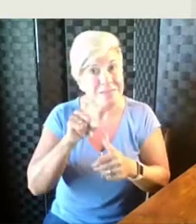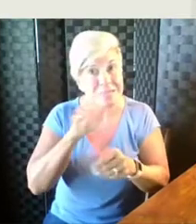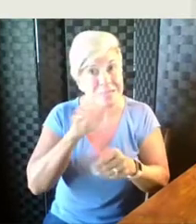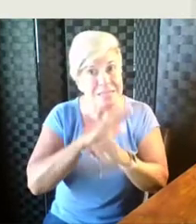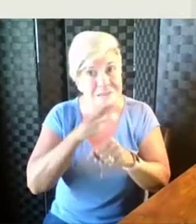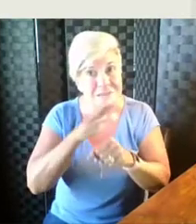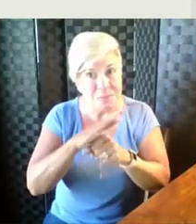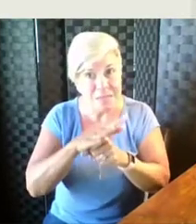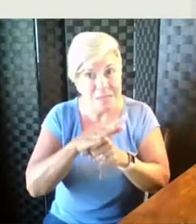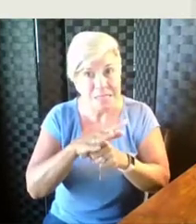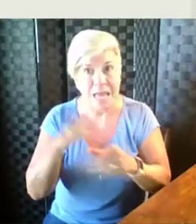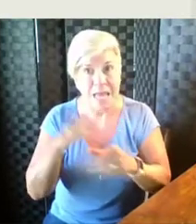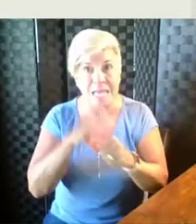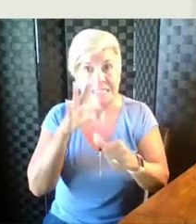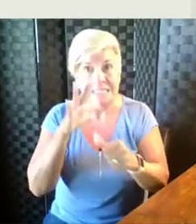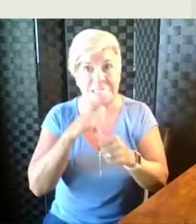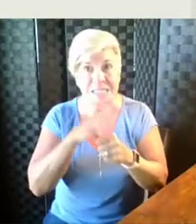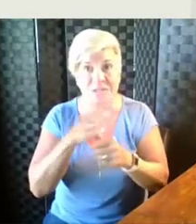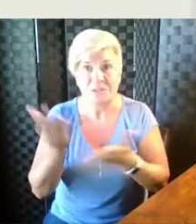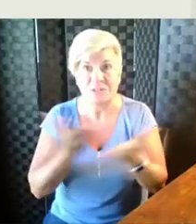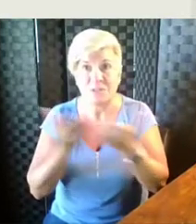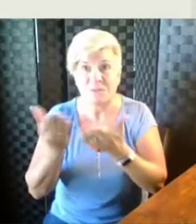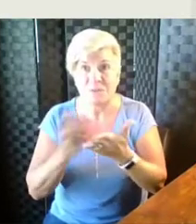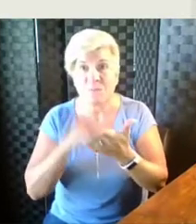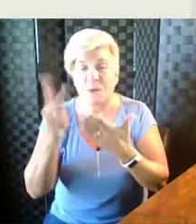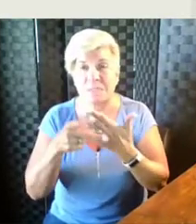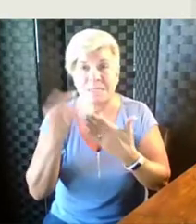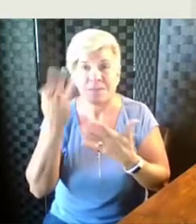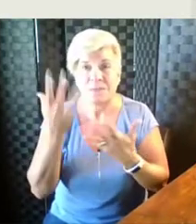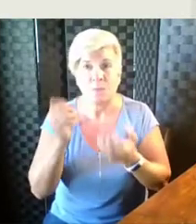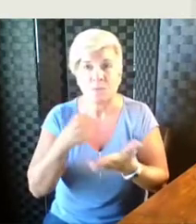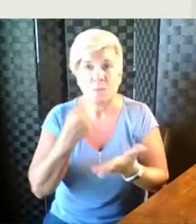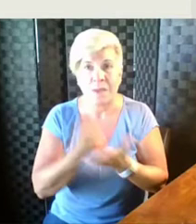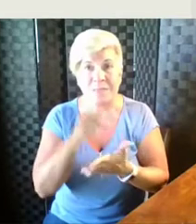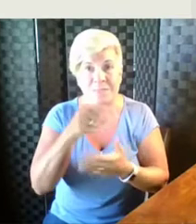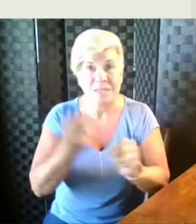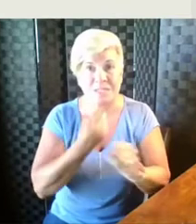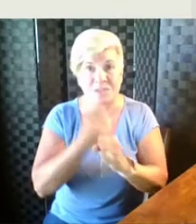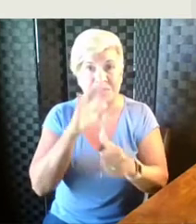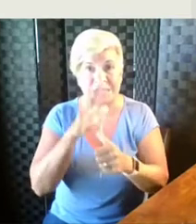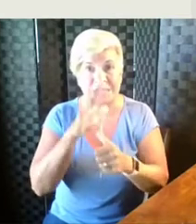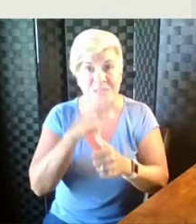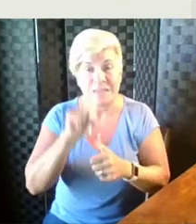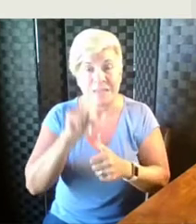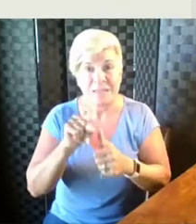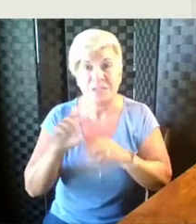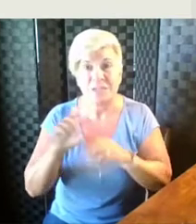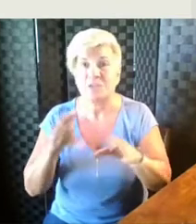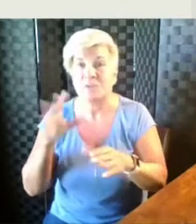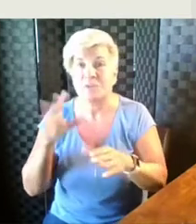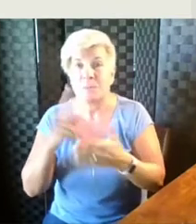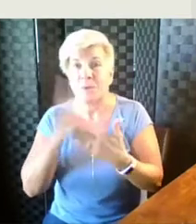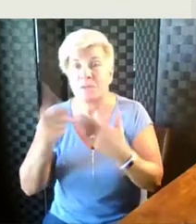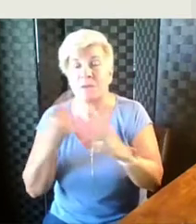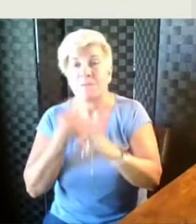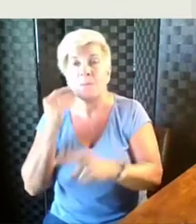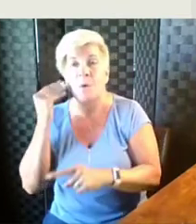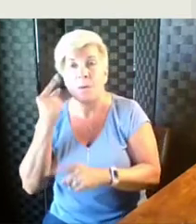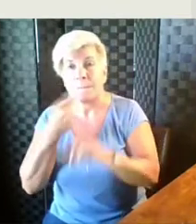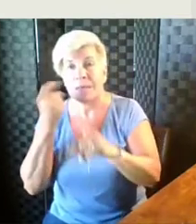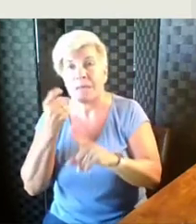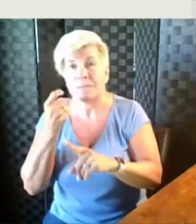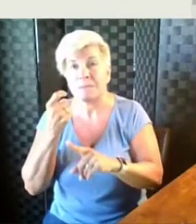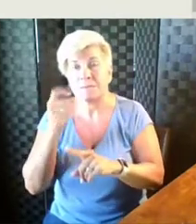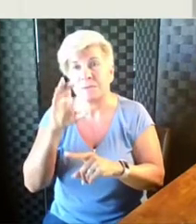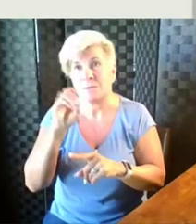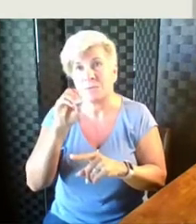senior service project to graduate. This year, seniors had to do the project from home because of the